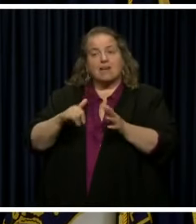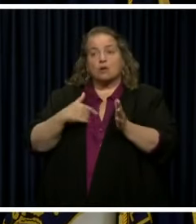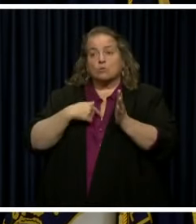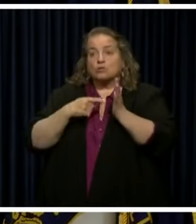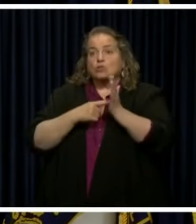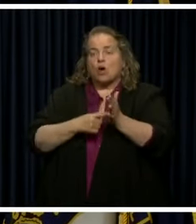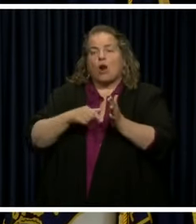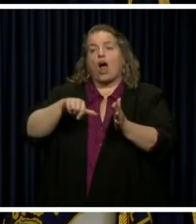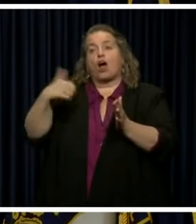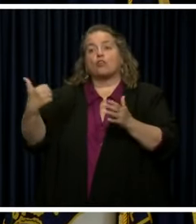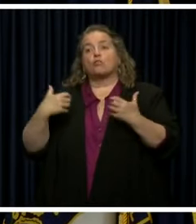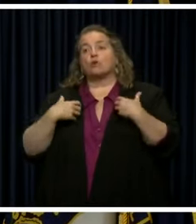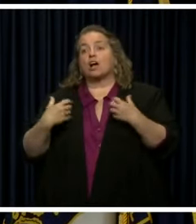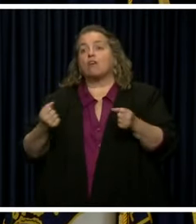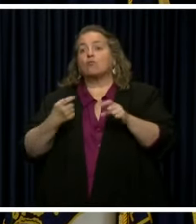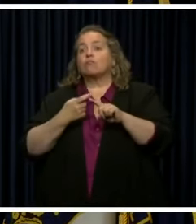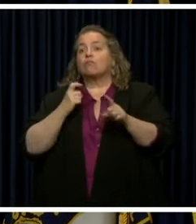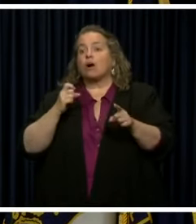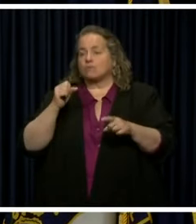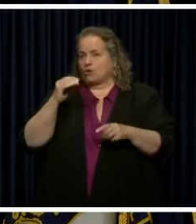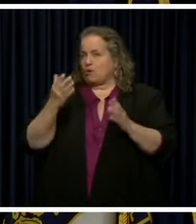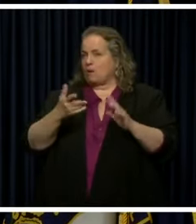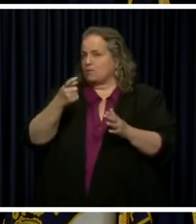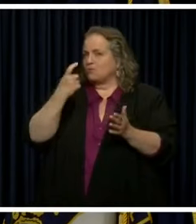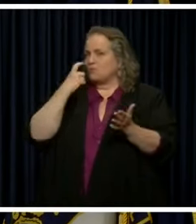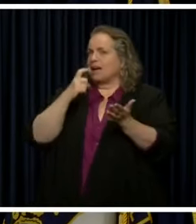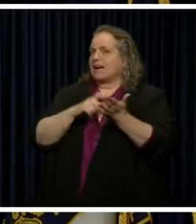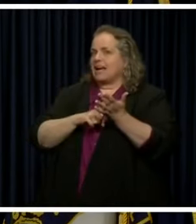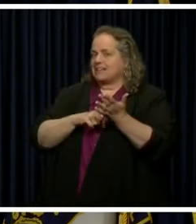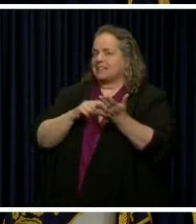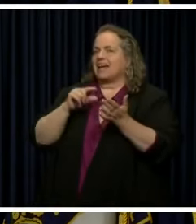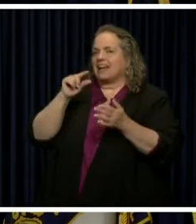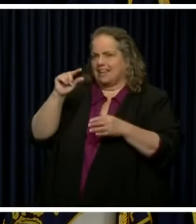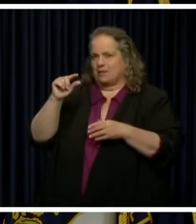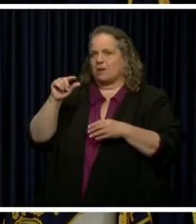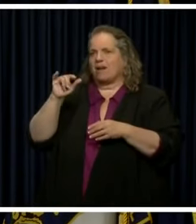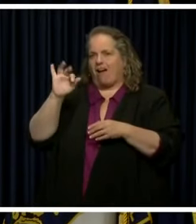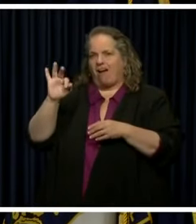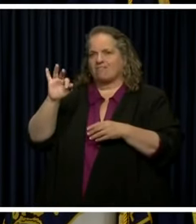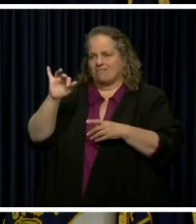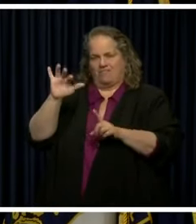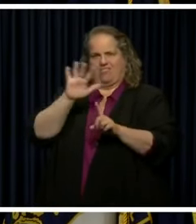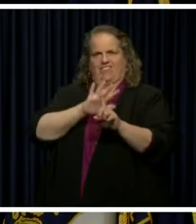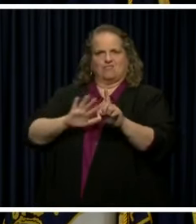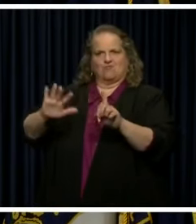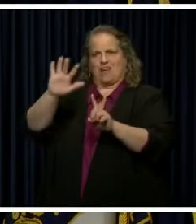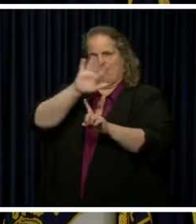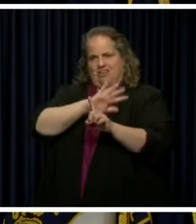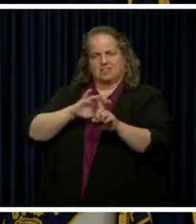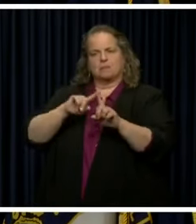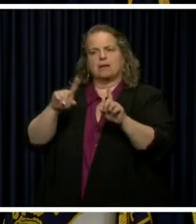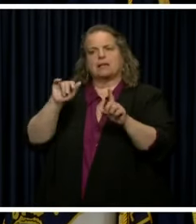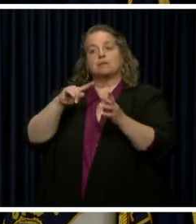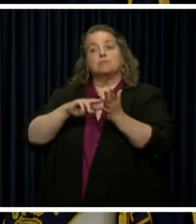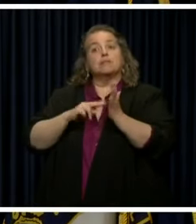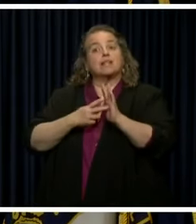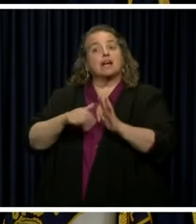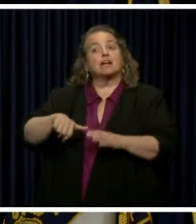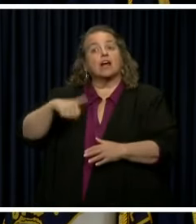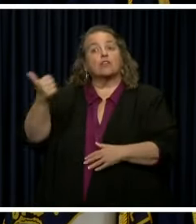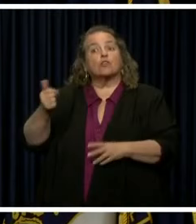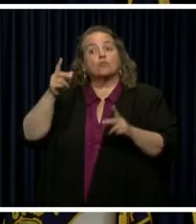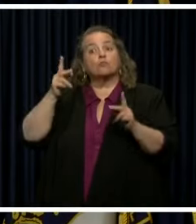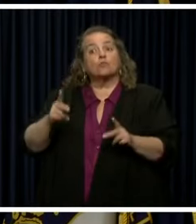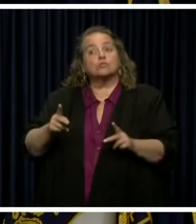shown another recovery from. So you may recognize a little bit of this, but it means another person